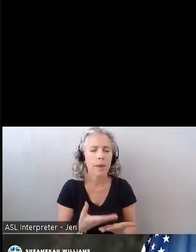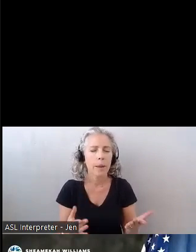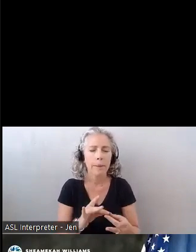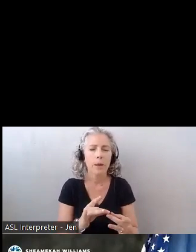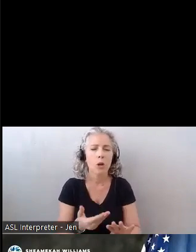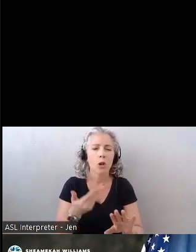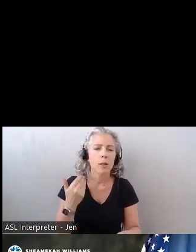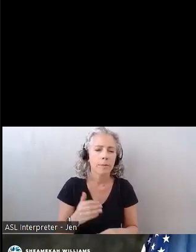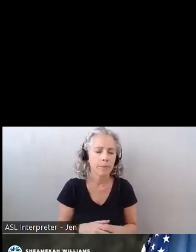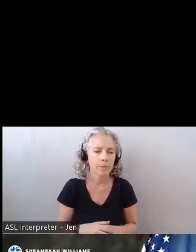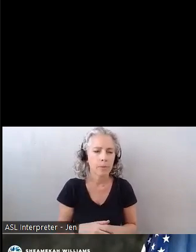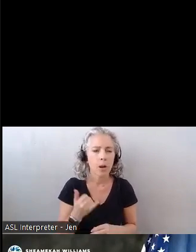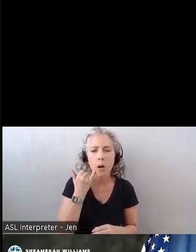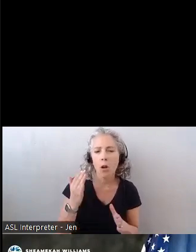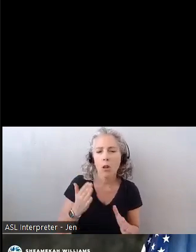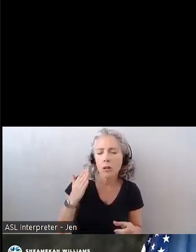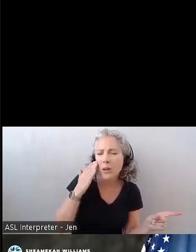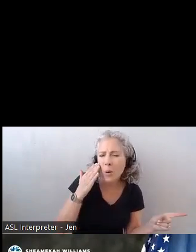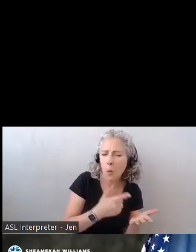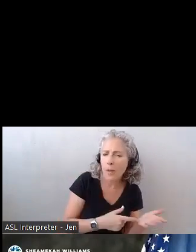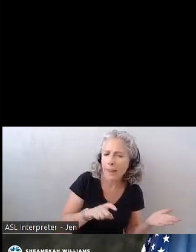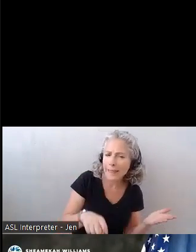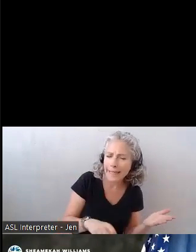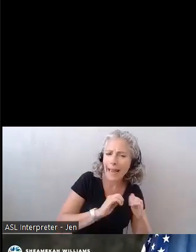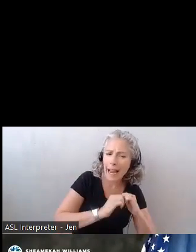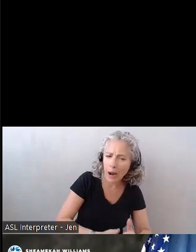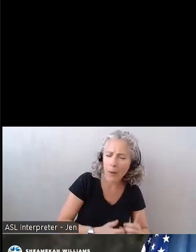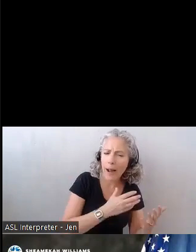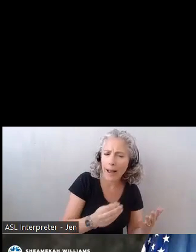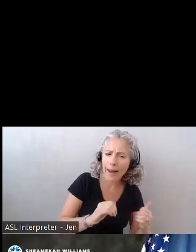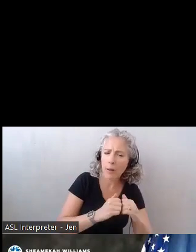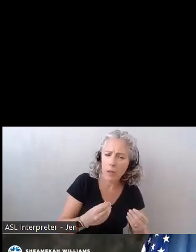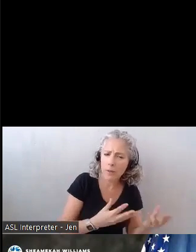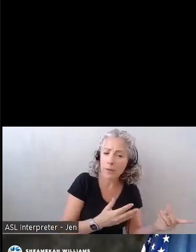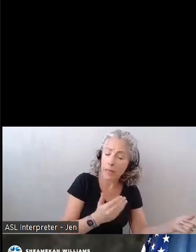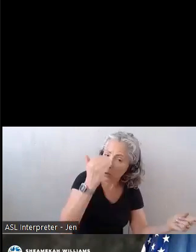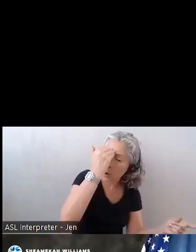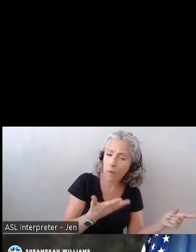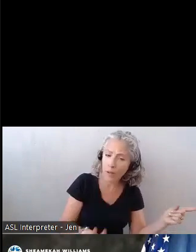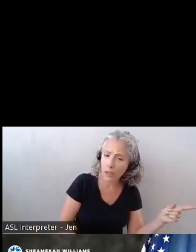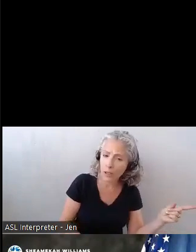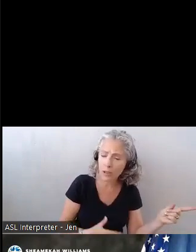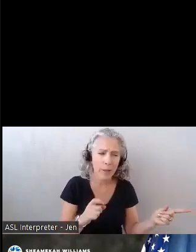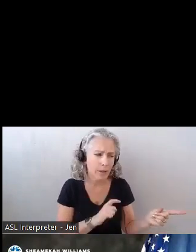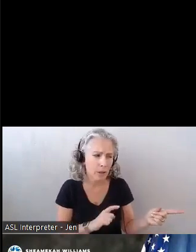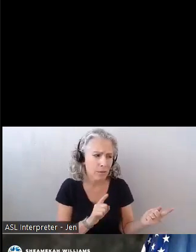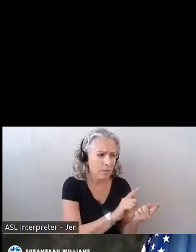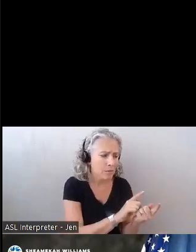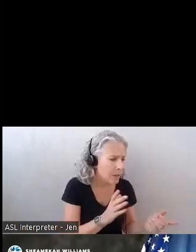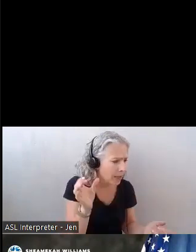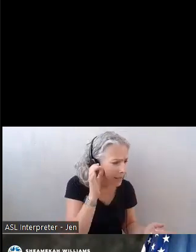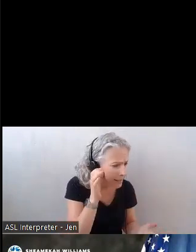callers know what they need, why they need, and how it needs to be delivered. Again, we have to work with parents and caregivers to really